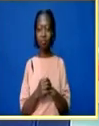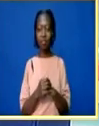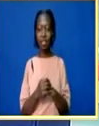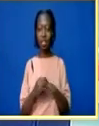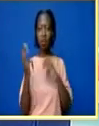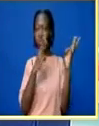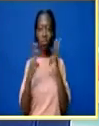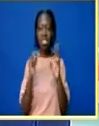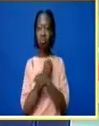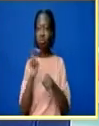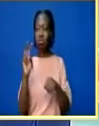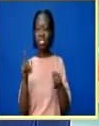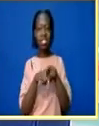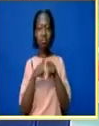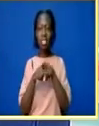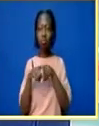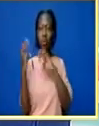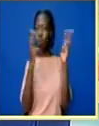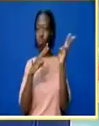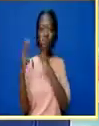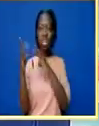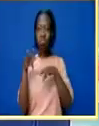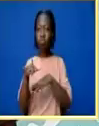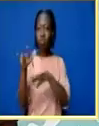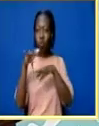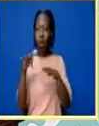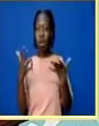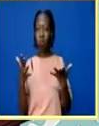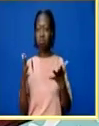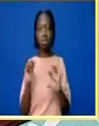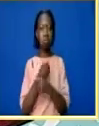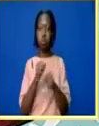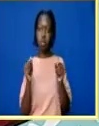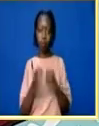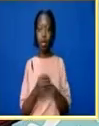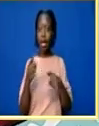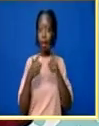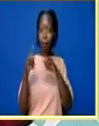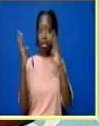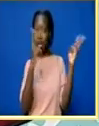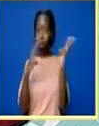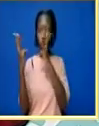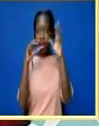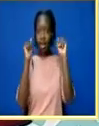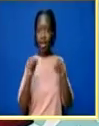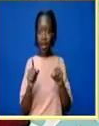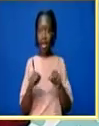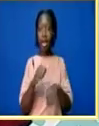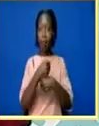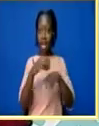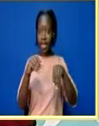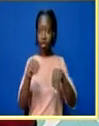wind does not flow. Yeah, wind doesn't flow, uh-huh. but it carries. Uh-huh. There is something we call